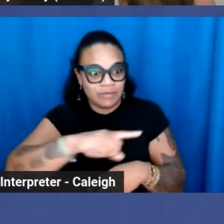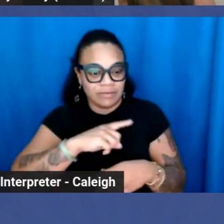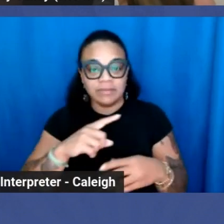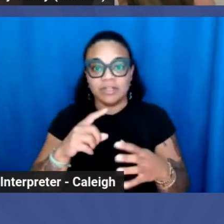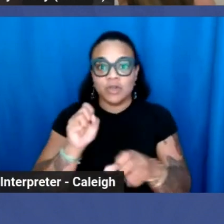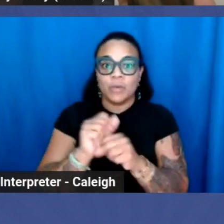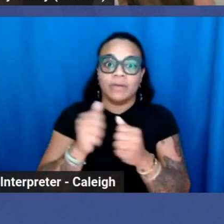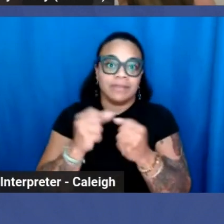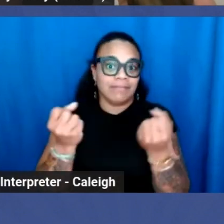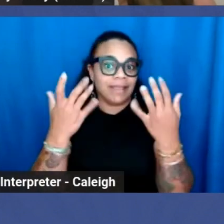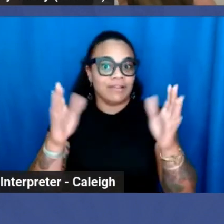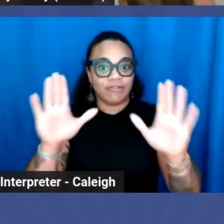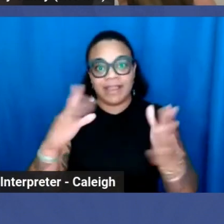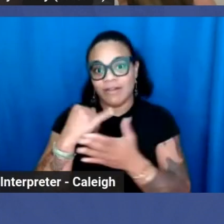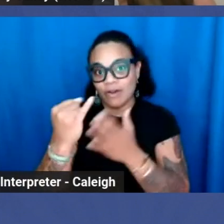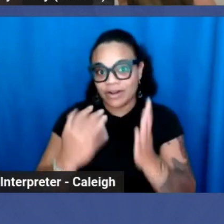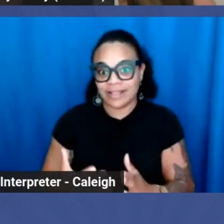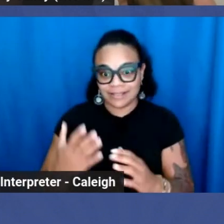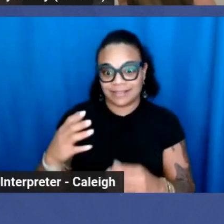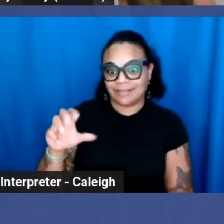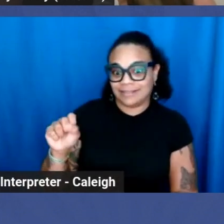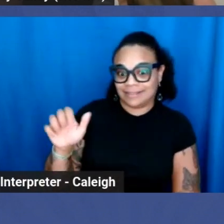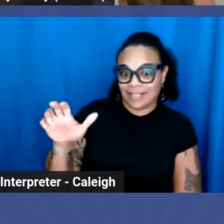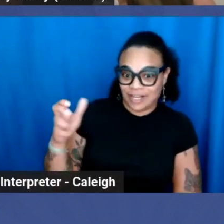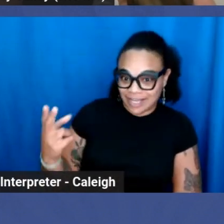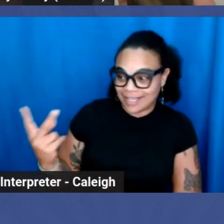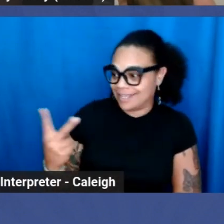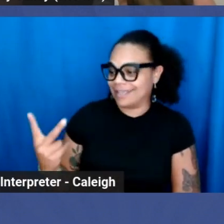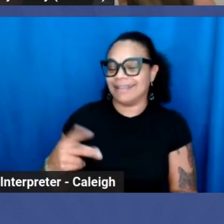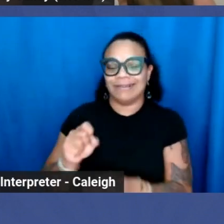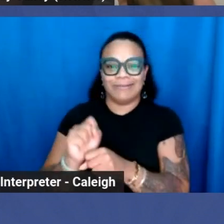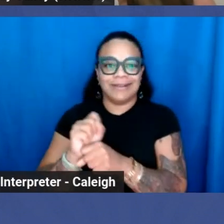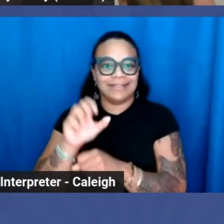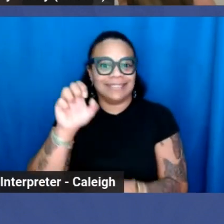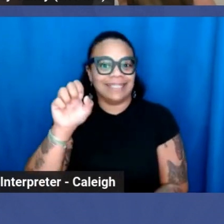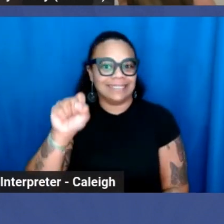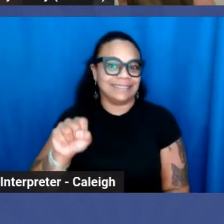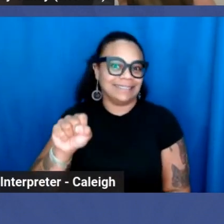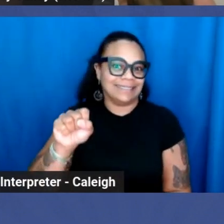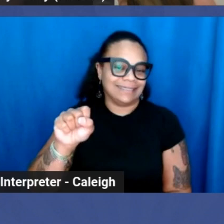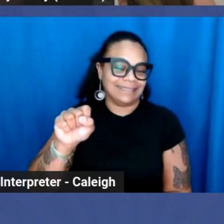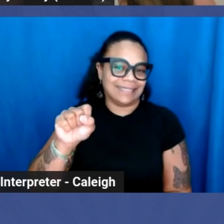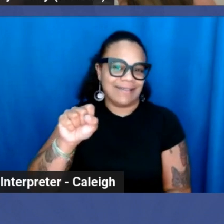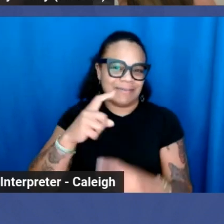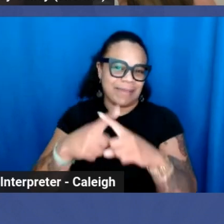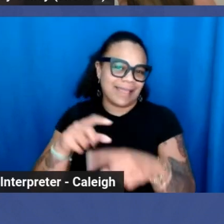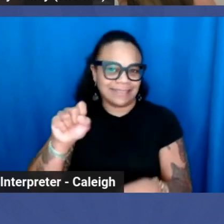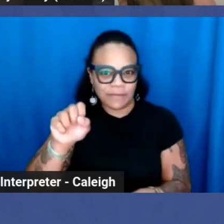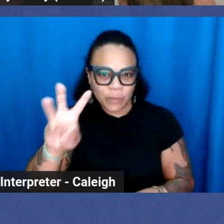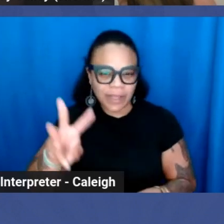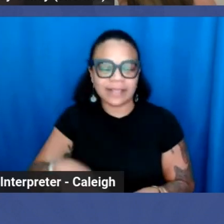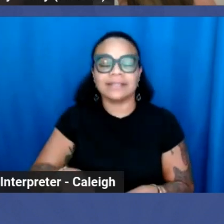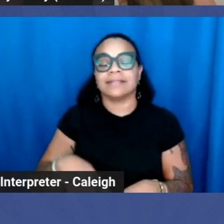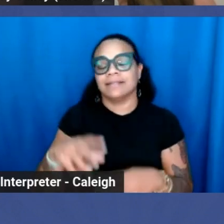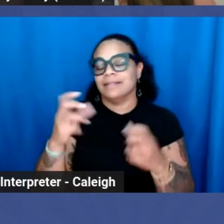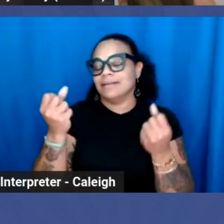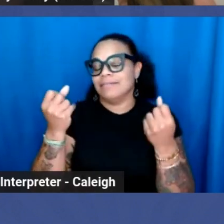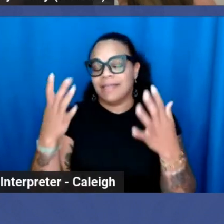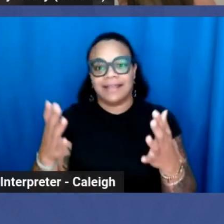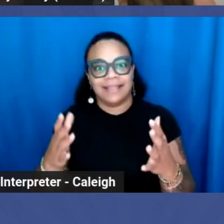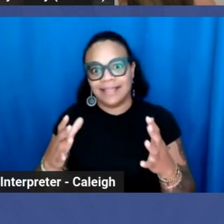artists. Sarah and I, for example, were during South by Southwest, did a great activation with billboards and projections, calling out big